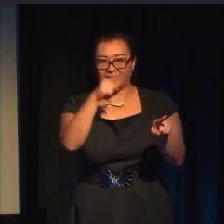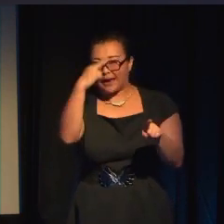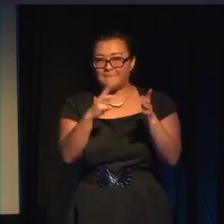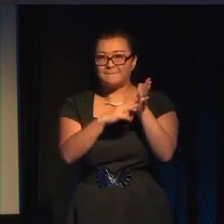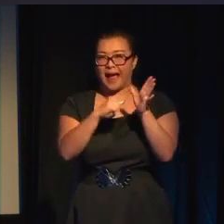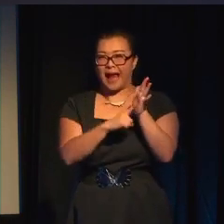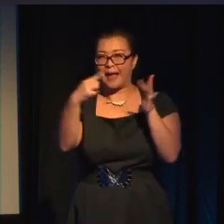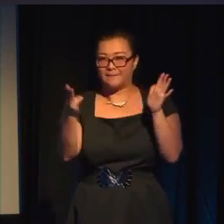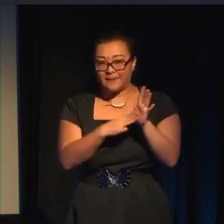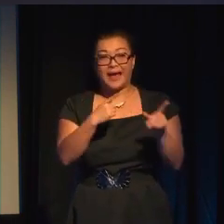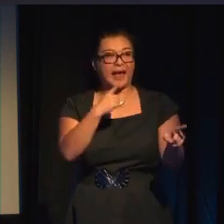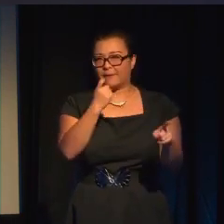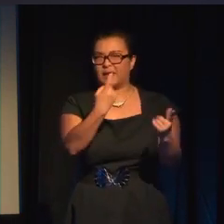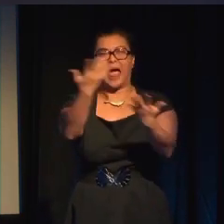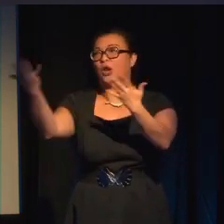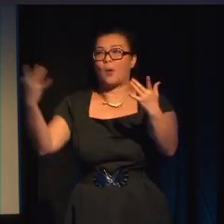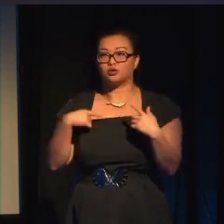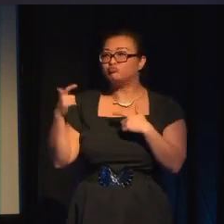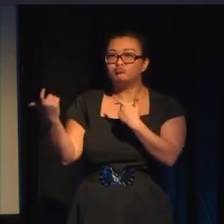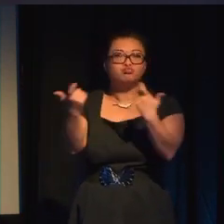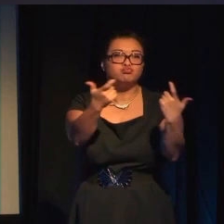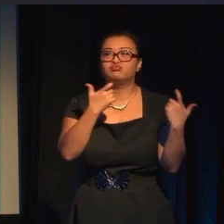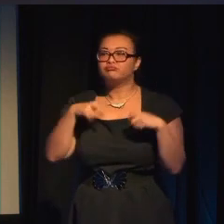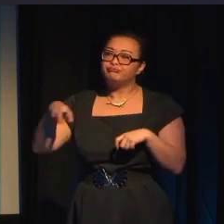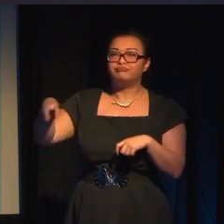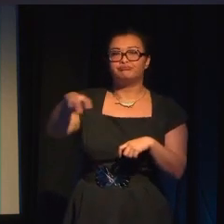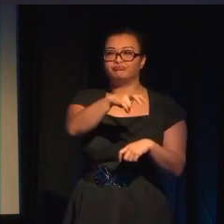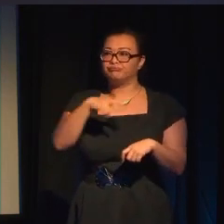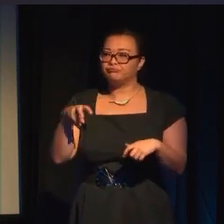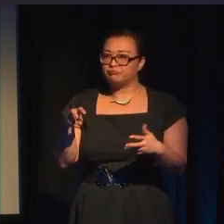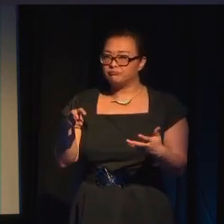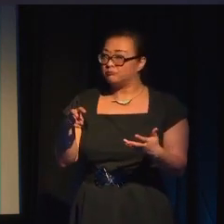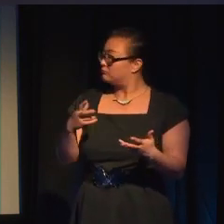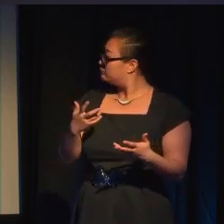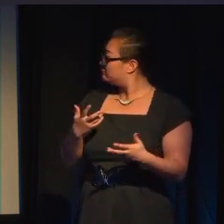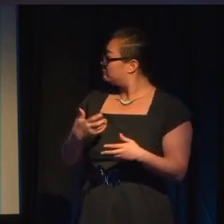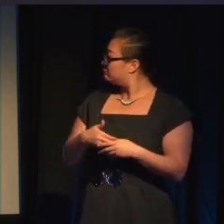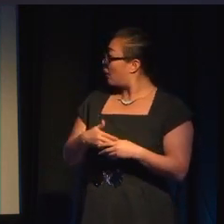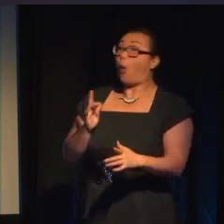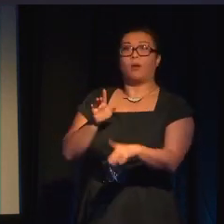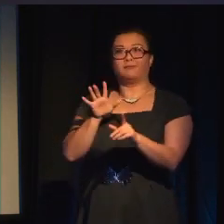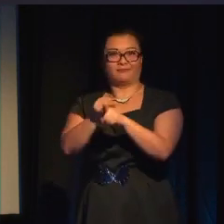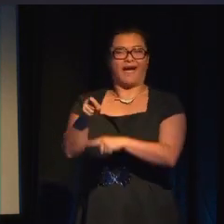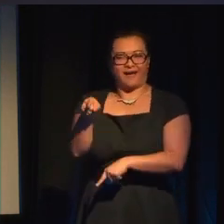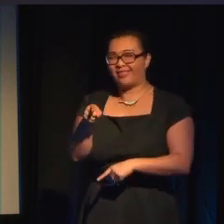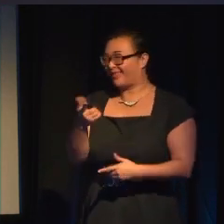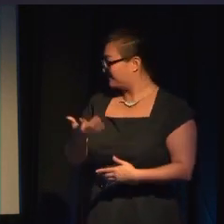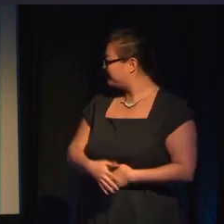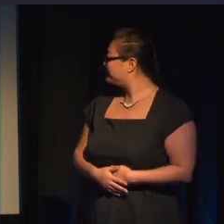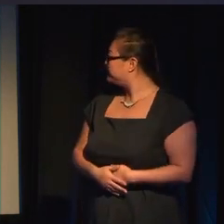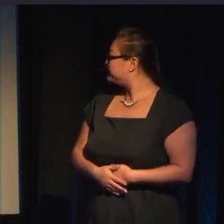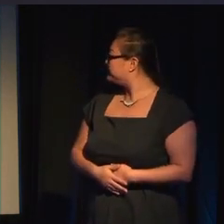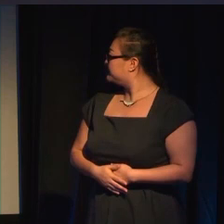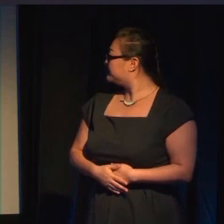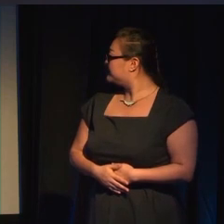world. So we're wandering around, and oh, there he is. Fantastic. And so because